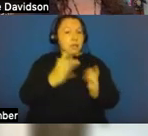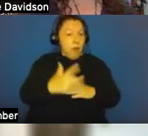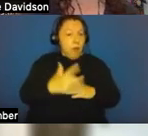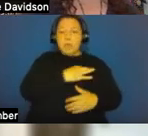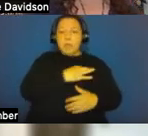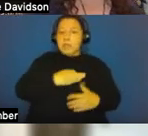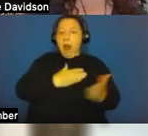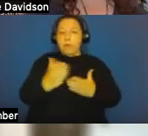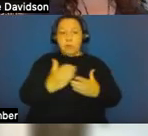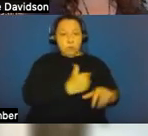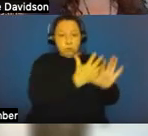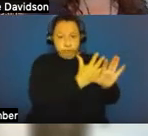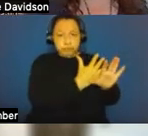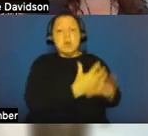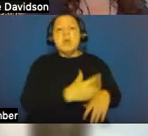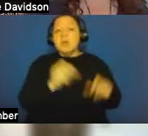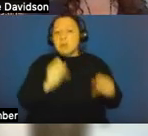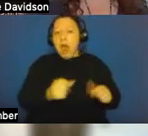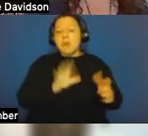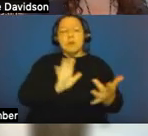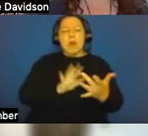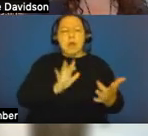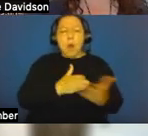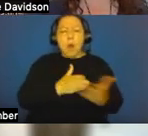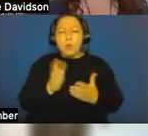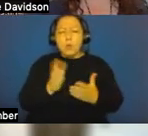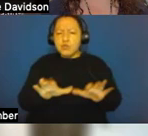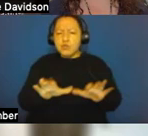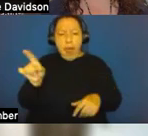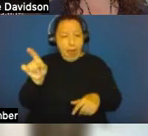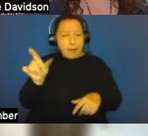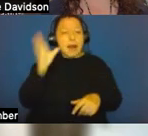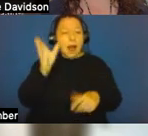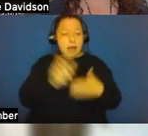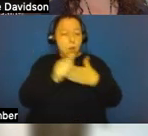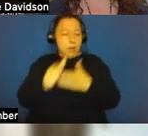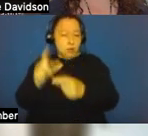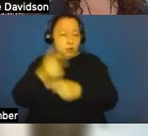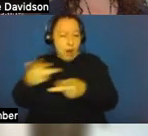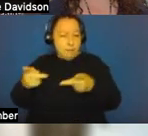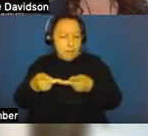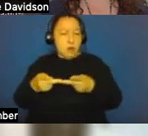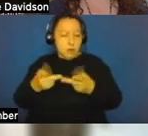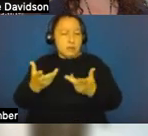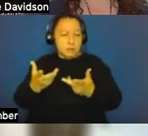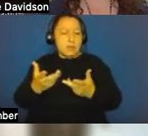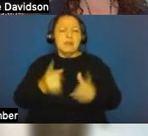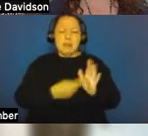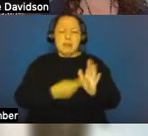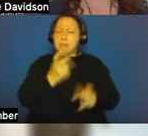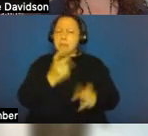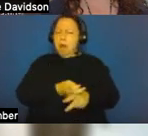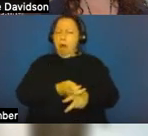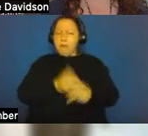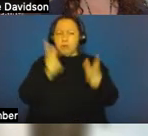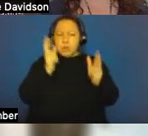to in the chat and they'll direct you, because sometimes it's hard to hear. But I'm